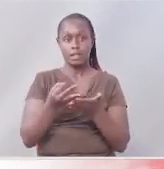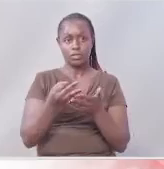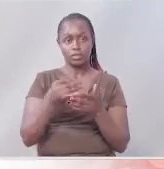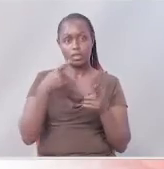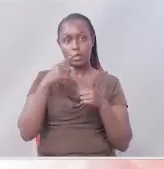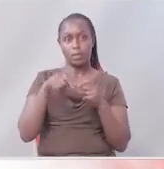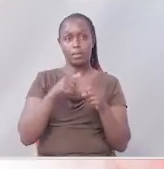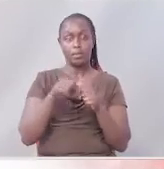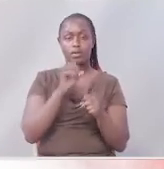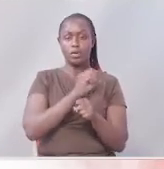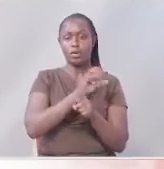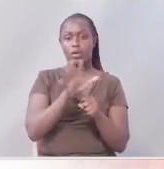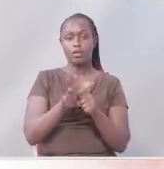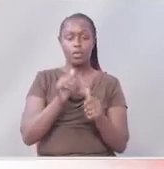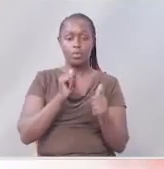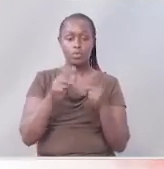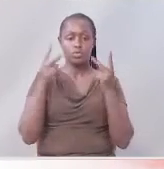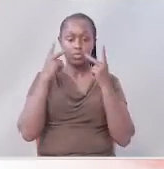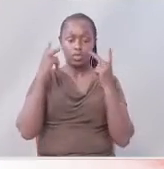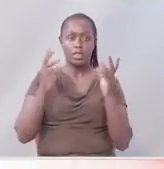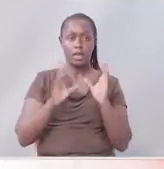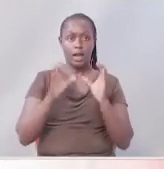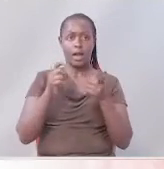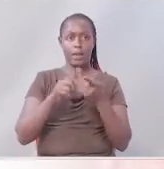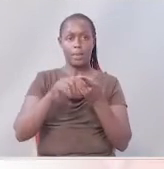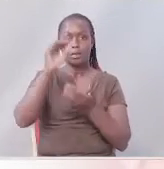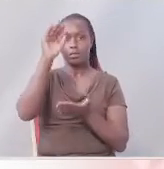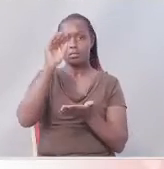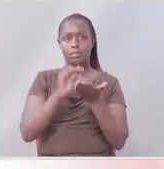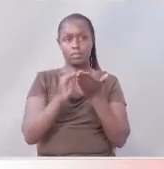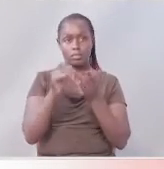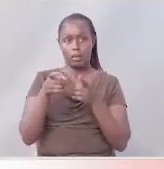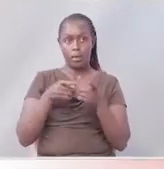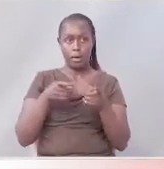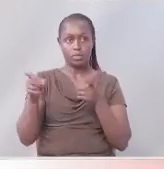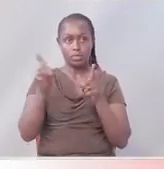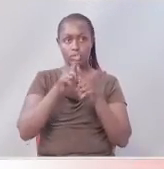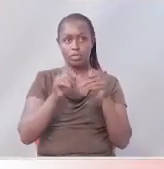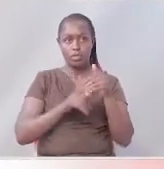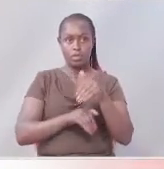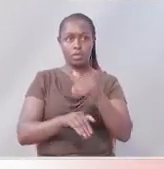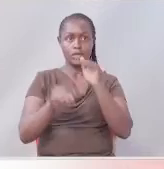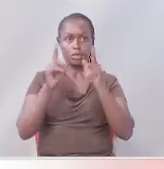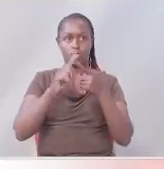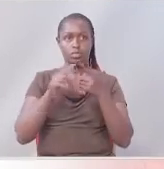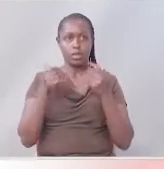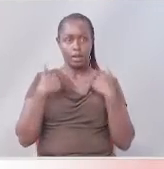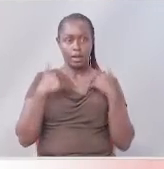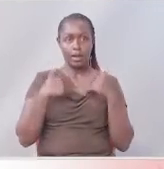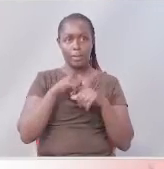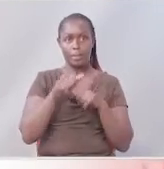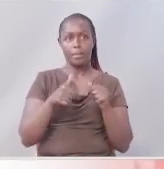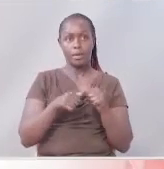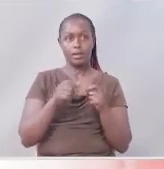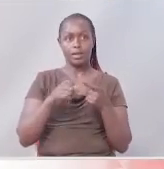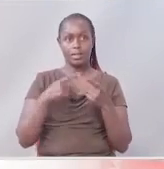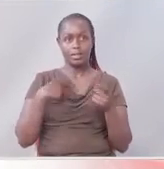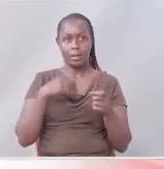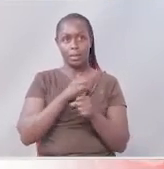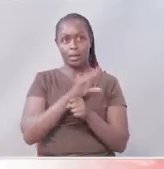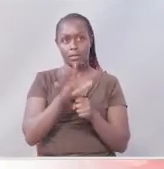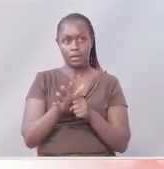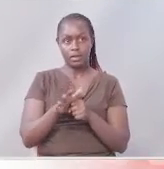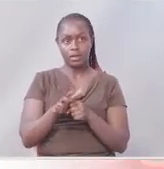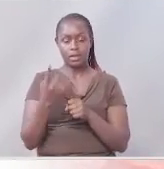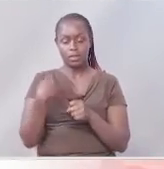COVID-19 pandemic, which saw the company scale down its operations following restrictions to curb the pandemic. We've called His